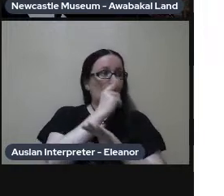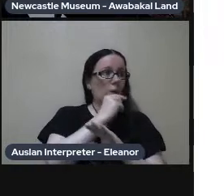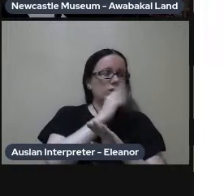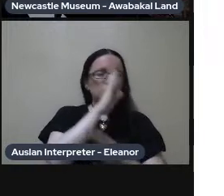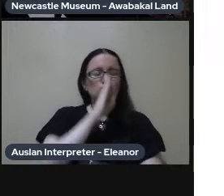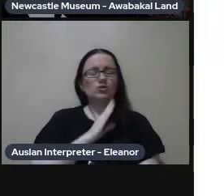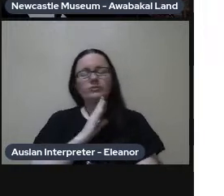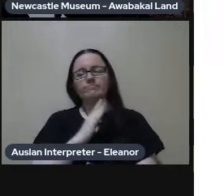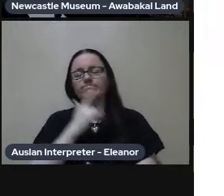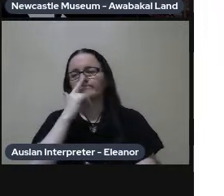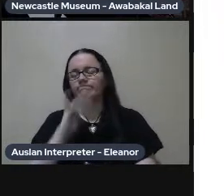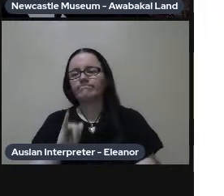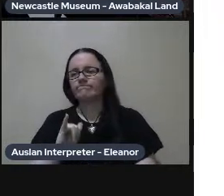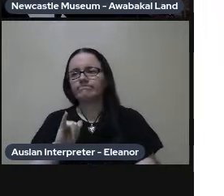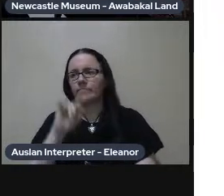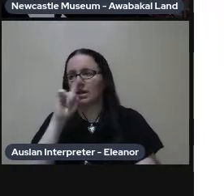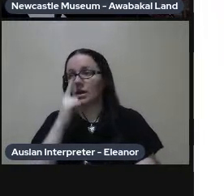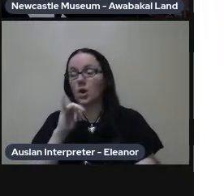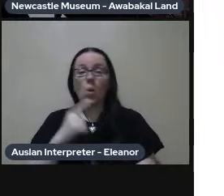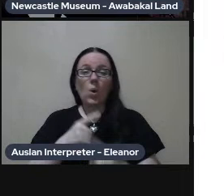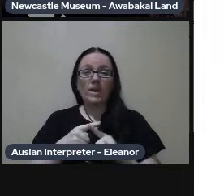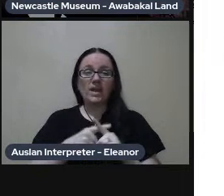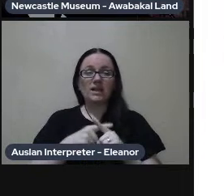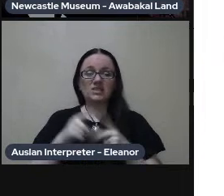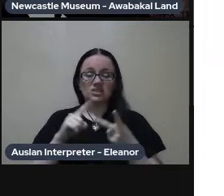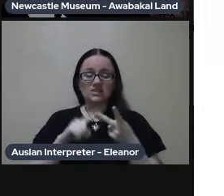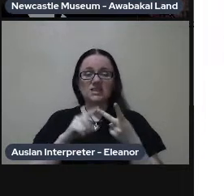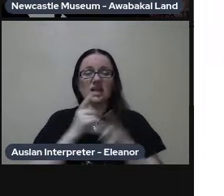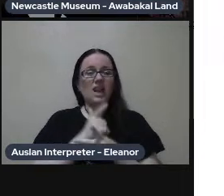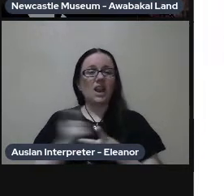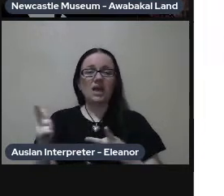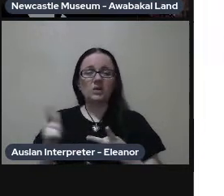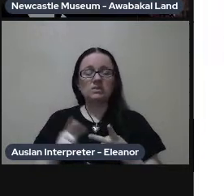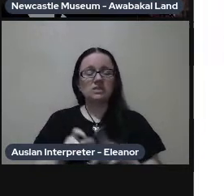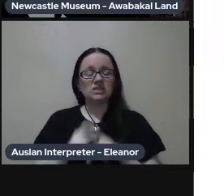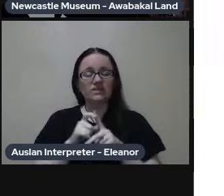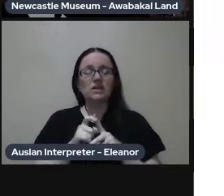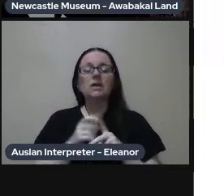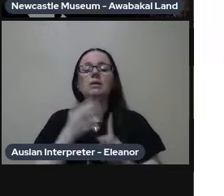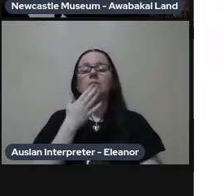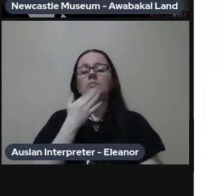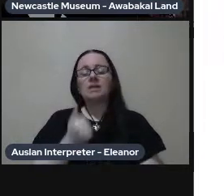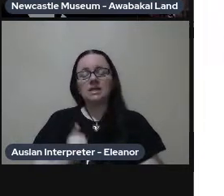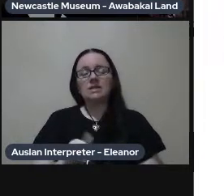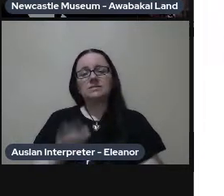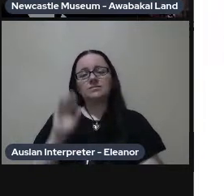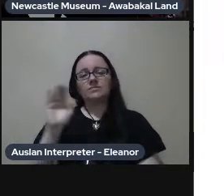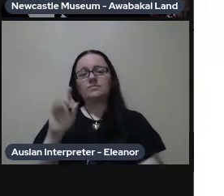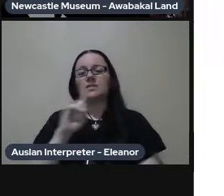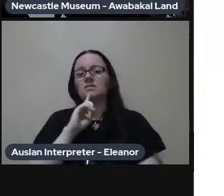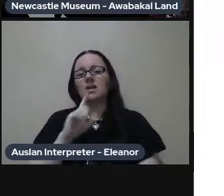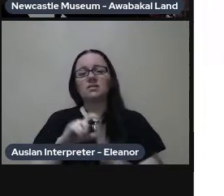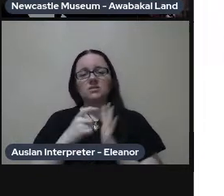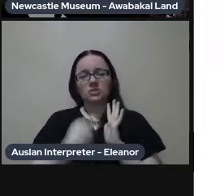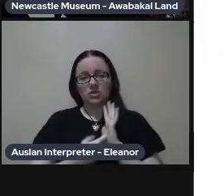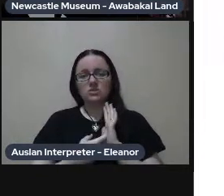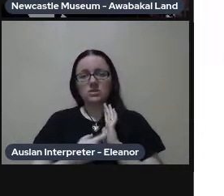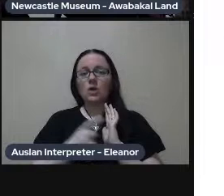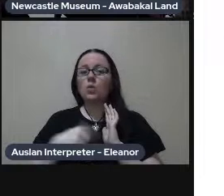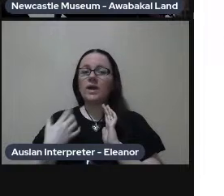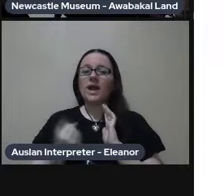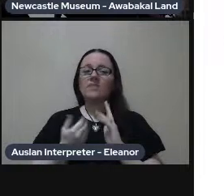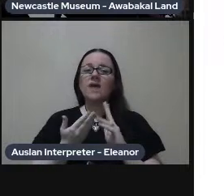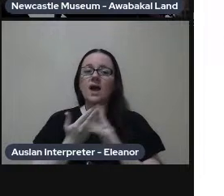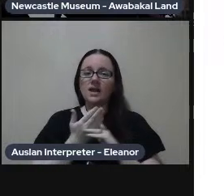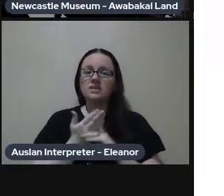or perhaps English is not your first language, please reach out and let your health professionals know. These days we have access